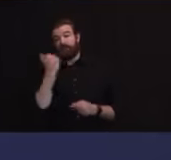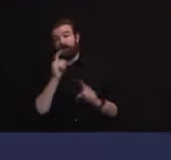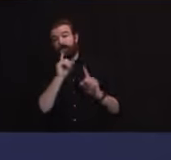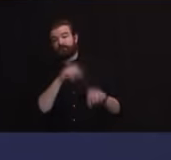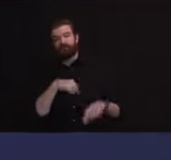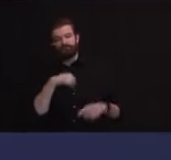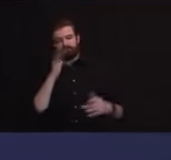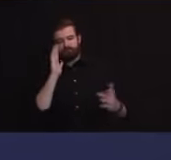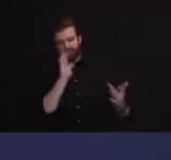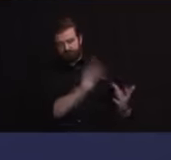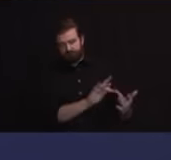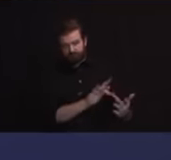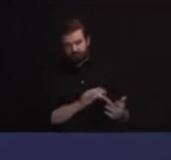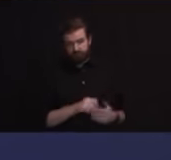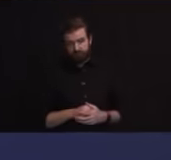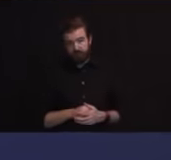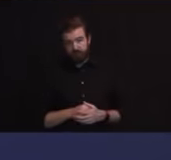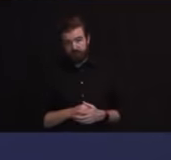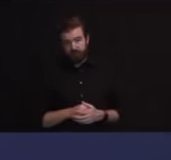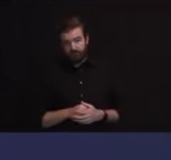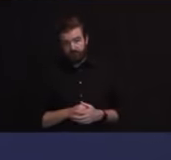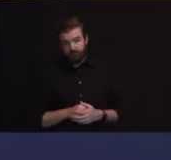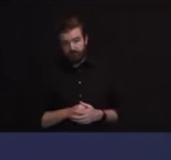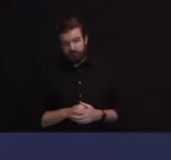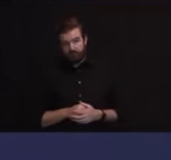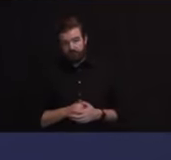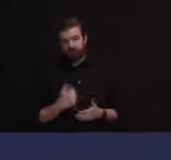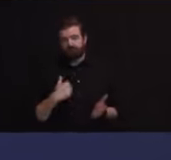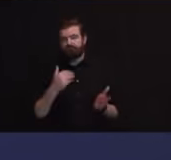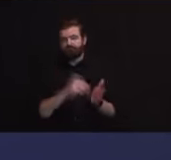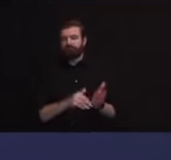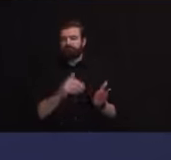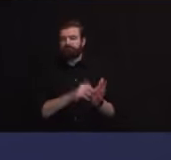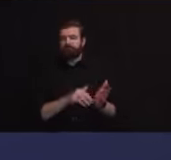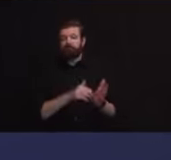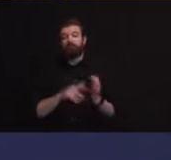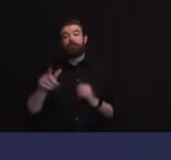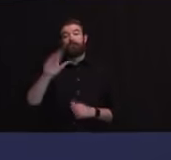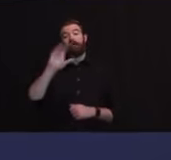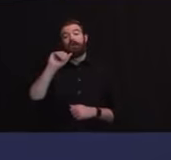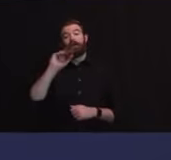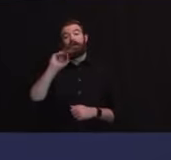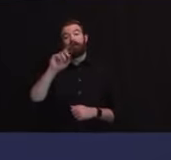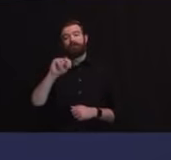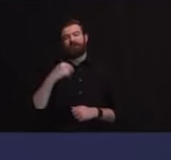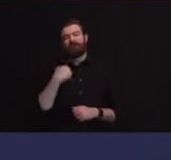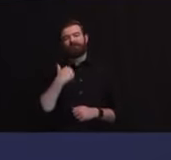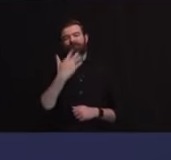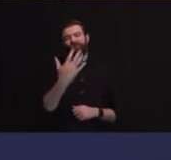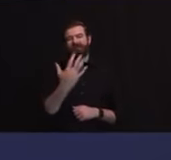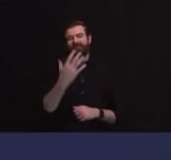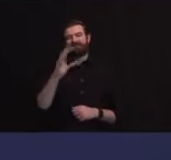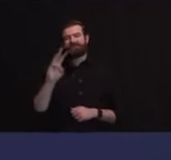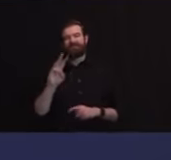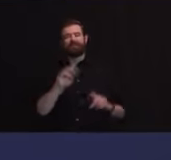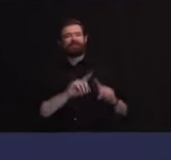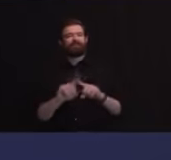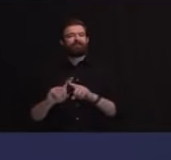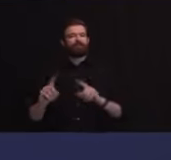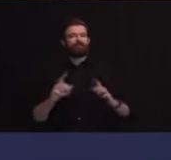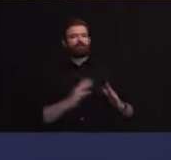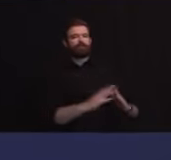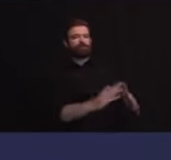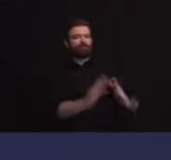way. As Camden, I've said this many times, there's about 5 or 6 communities, and don't be mad at me if you're not on the list, but I won't even go through all of them.